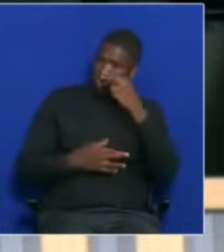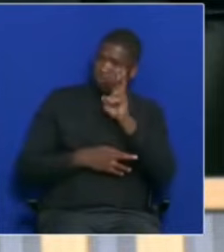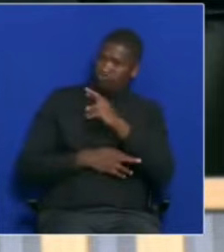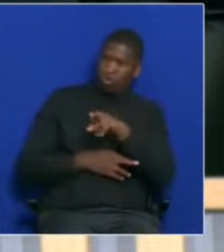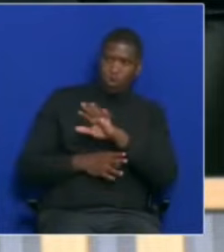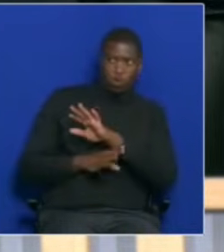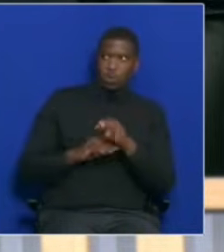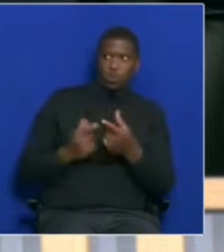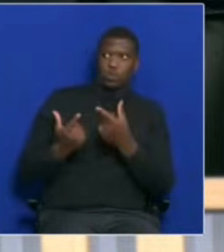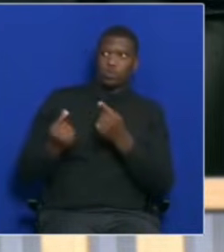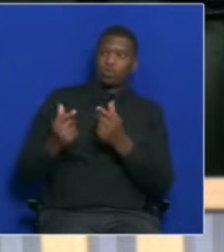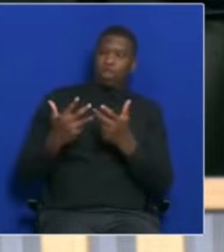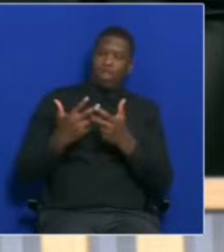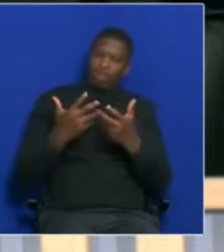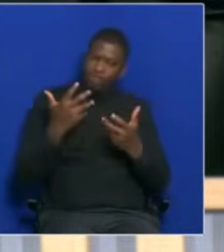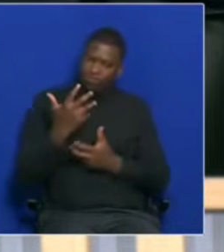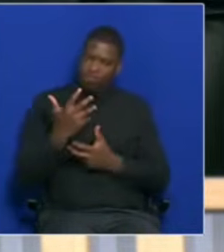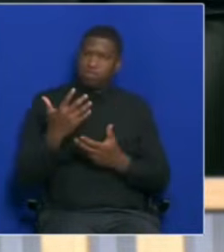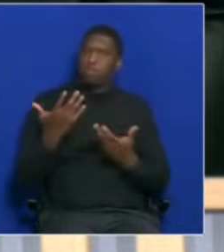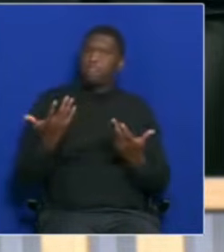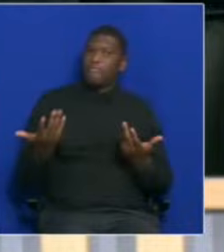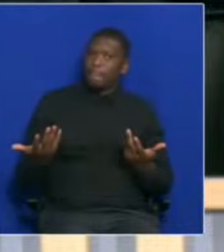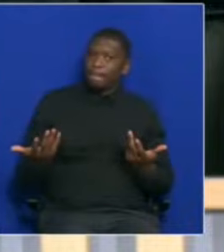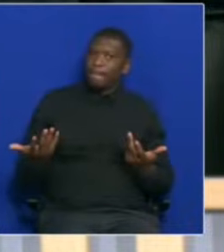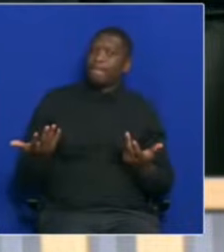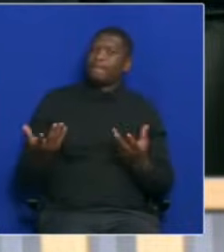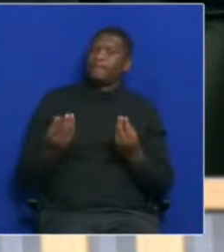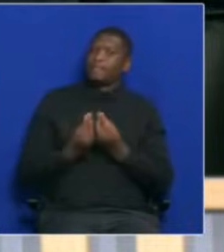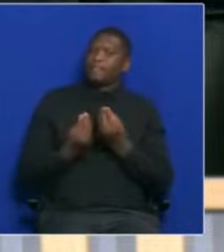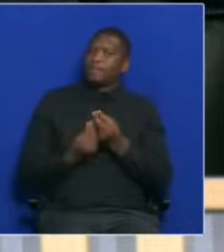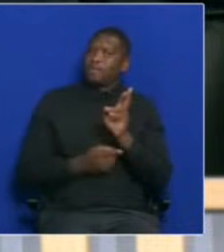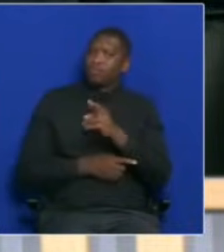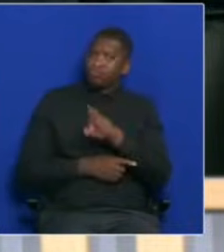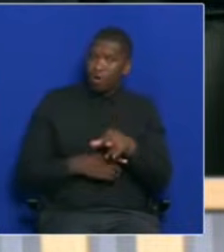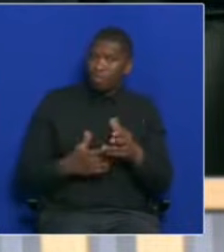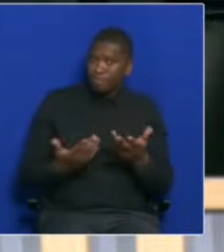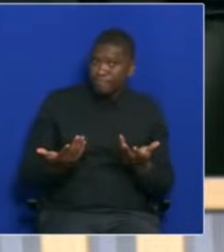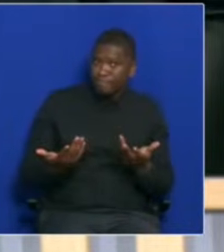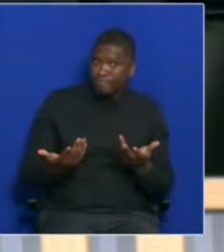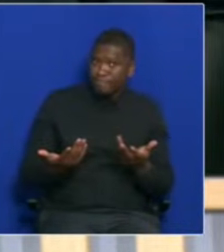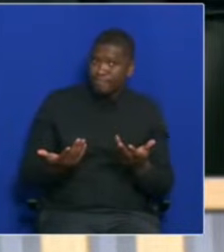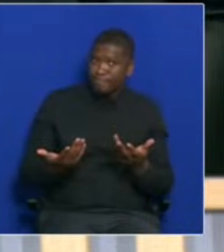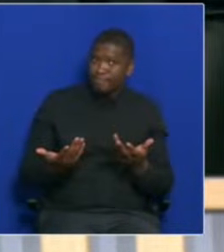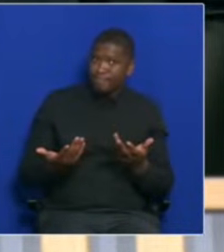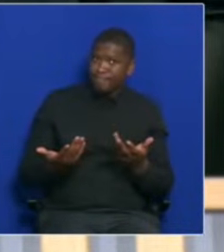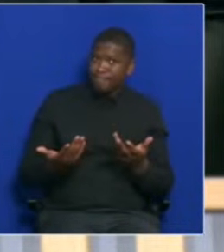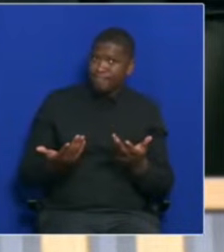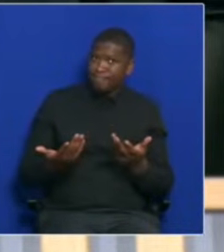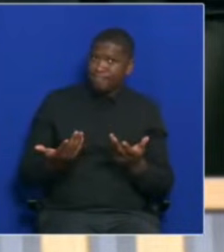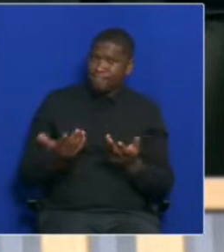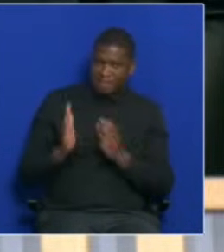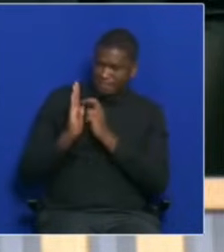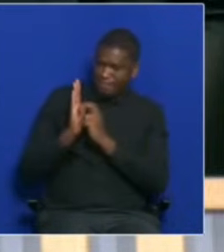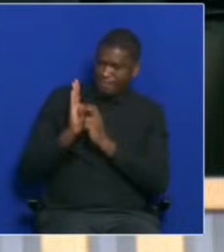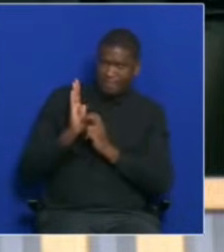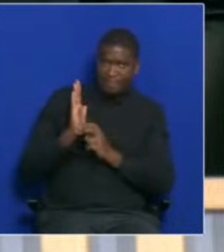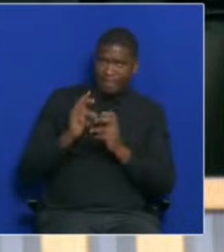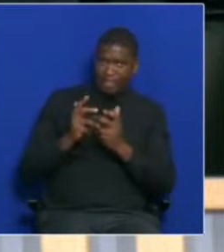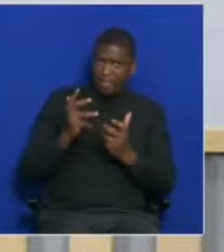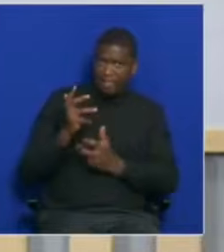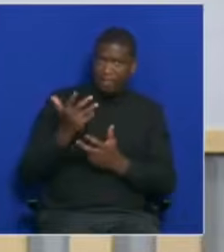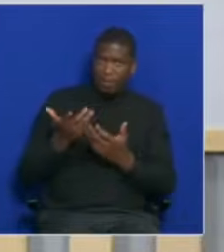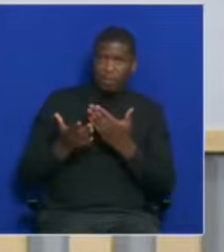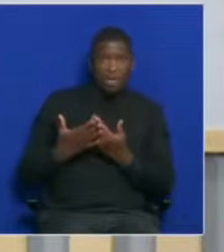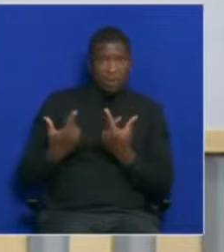our law. It's not anticipated in our mandate. Nothing stopped you saying that to